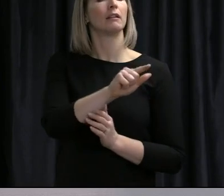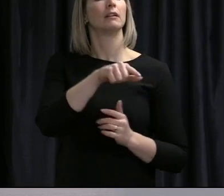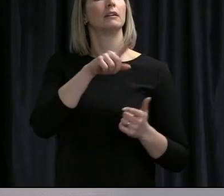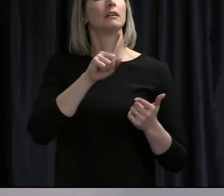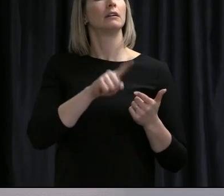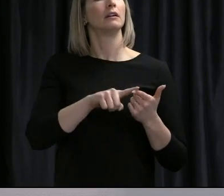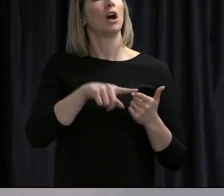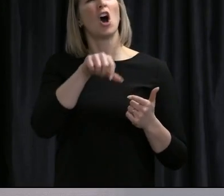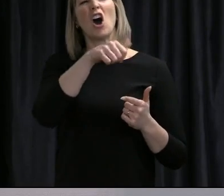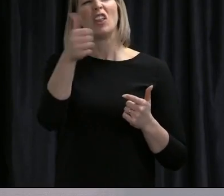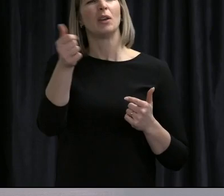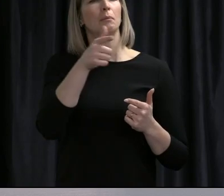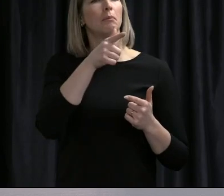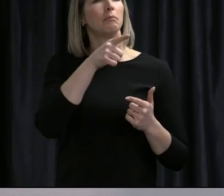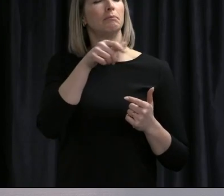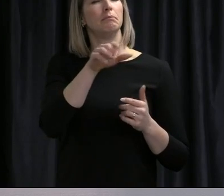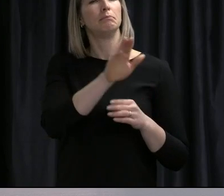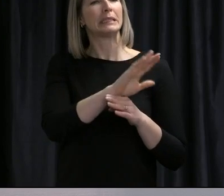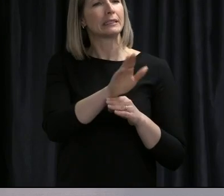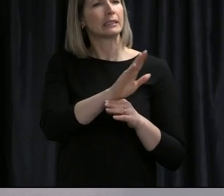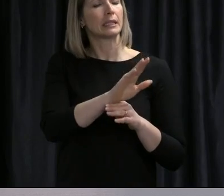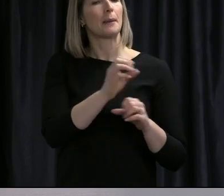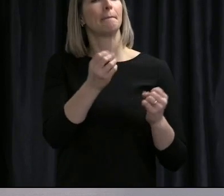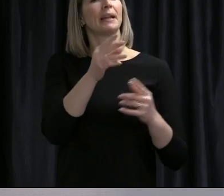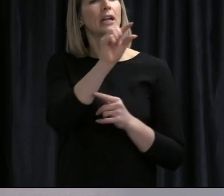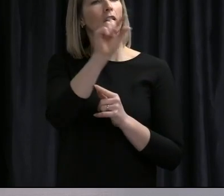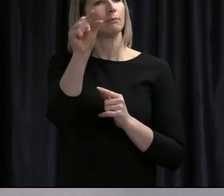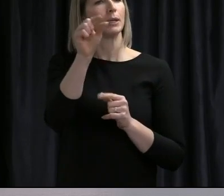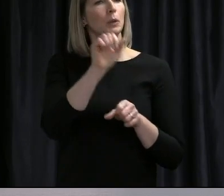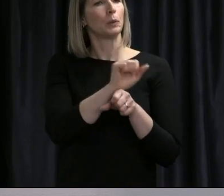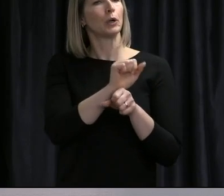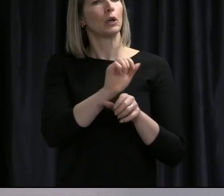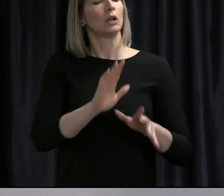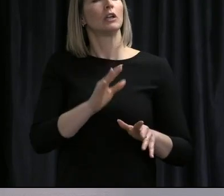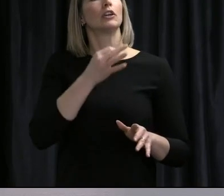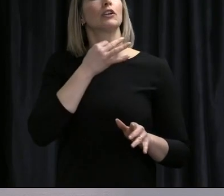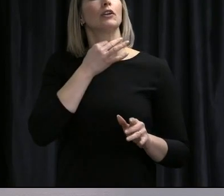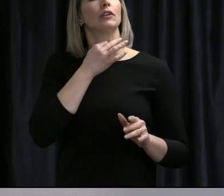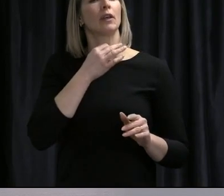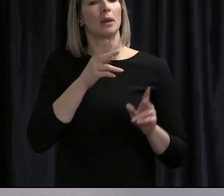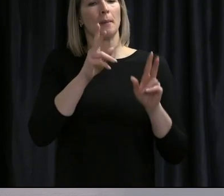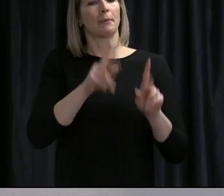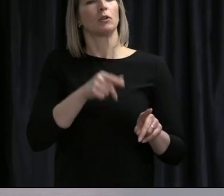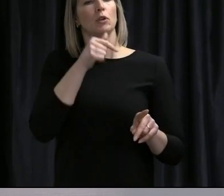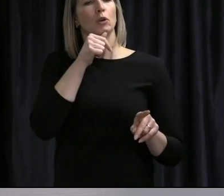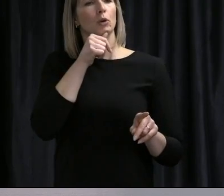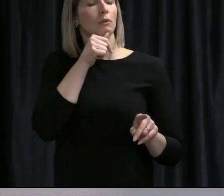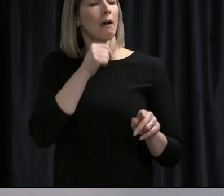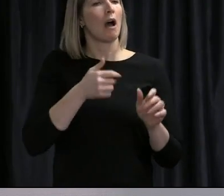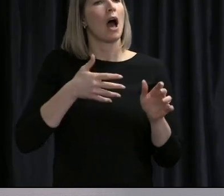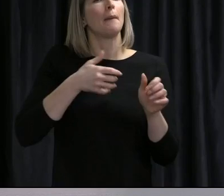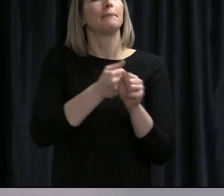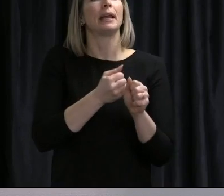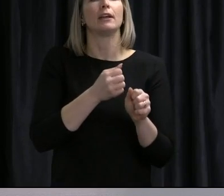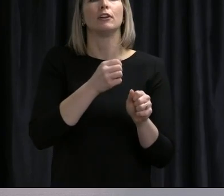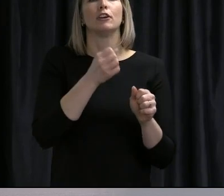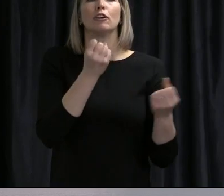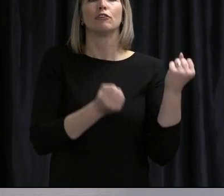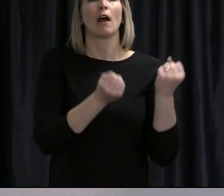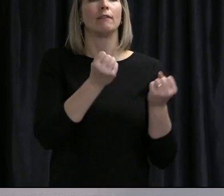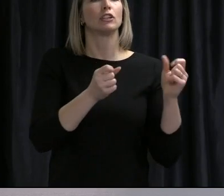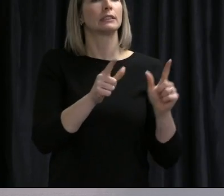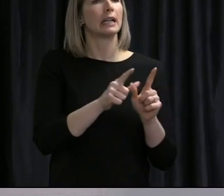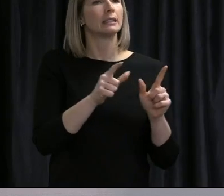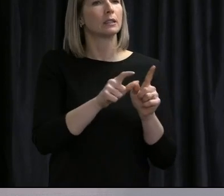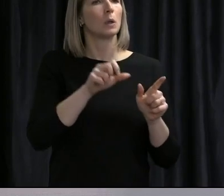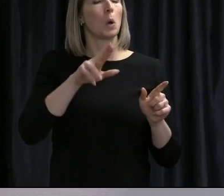have government workers who are interacting with the public. What's being done to make sure that the person who's renewing their driver's license or someone at the court window down at